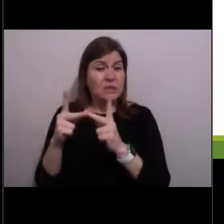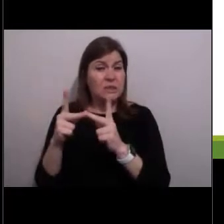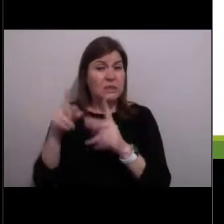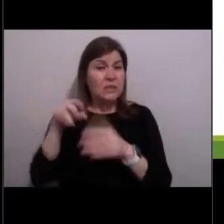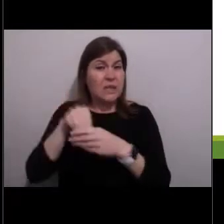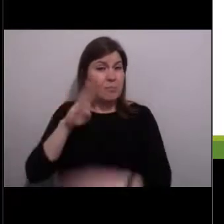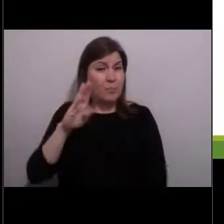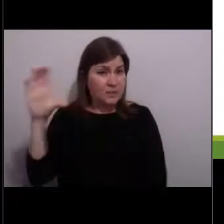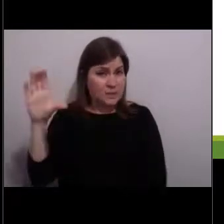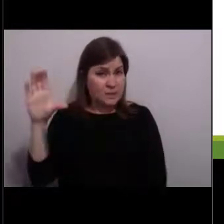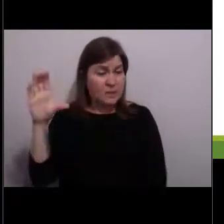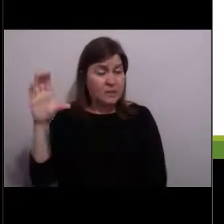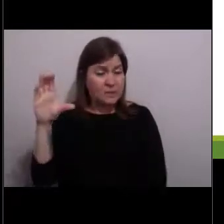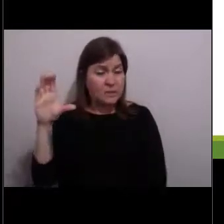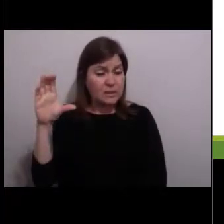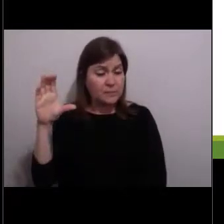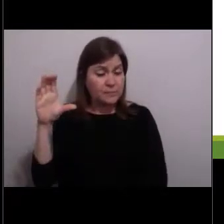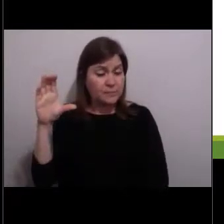at the